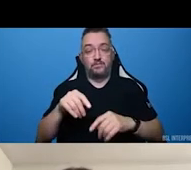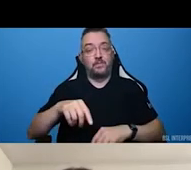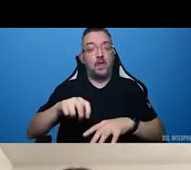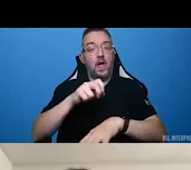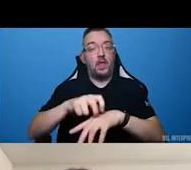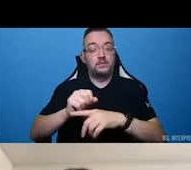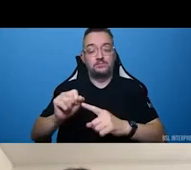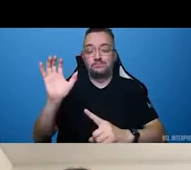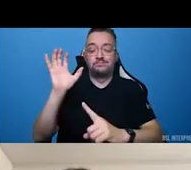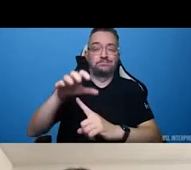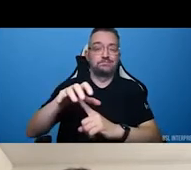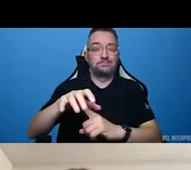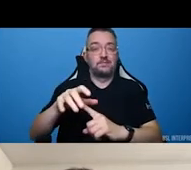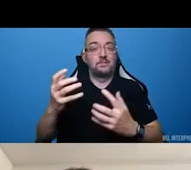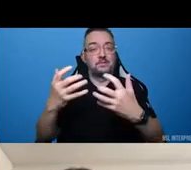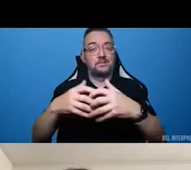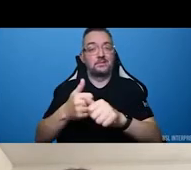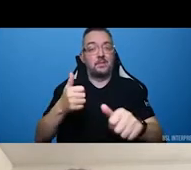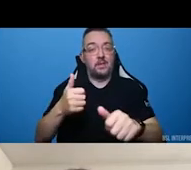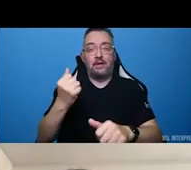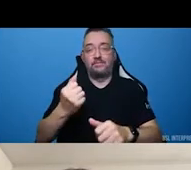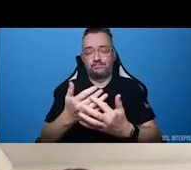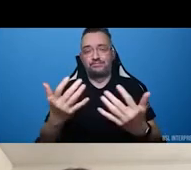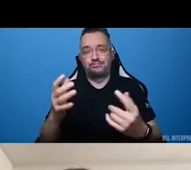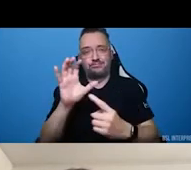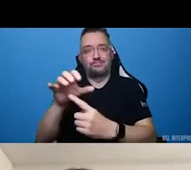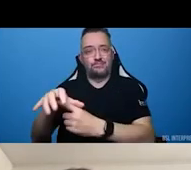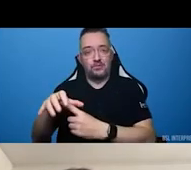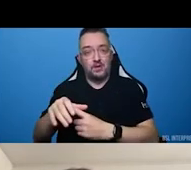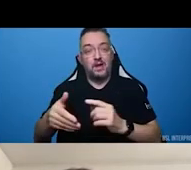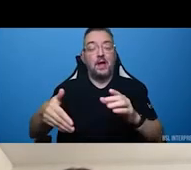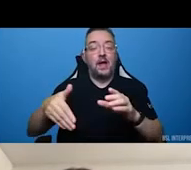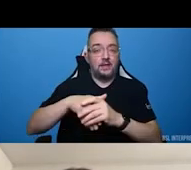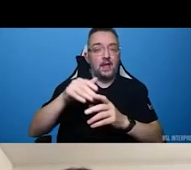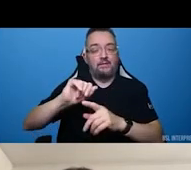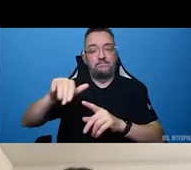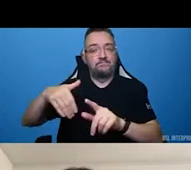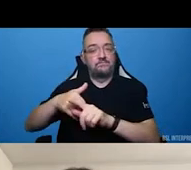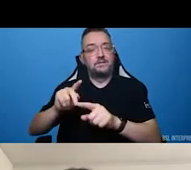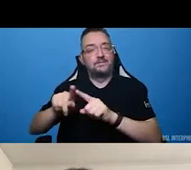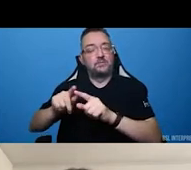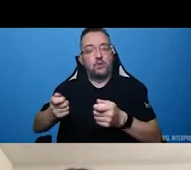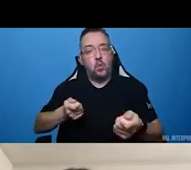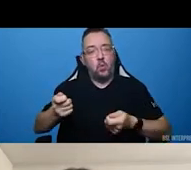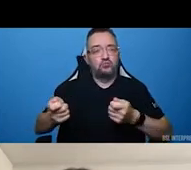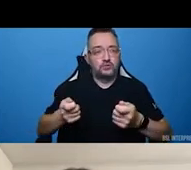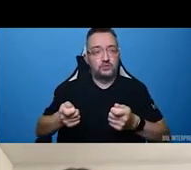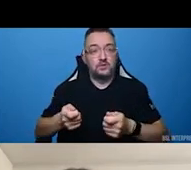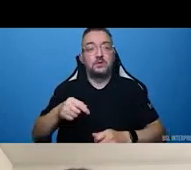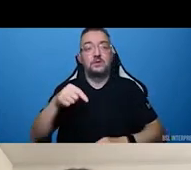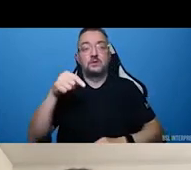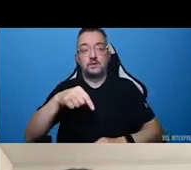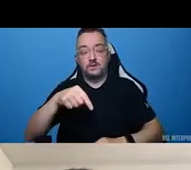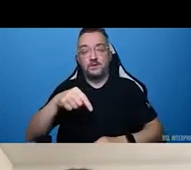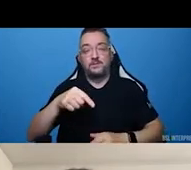headquarters of the major technology companies, while also hosting the backstage infrastructural operations. This recent and rapid